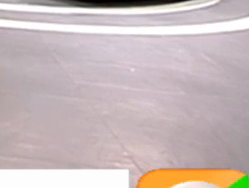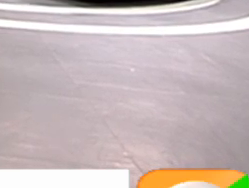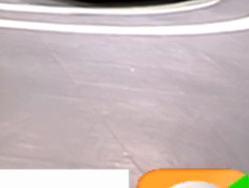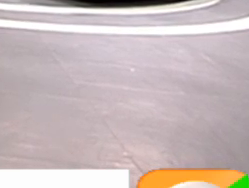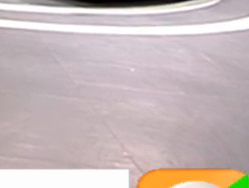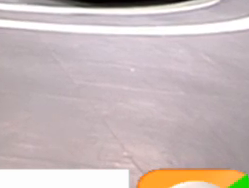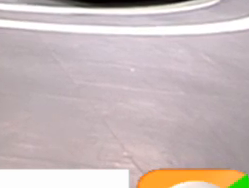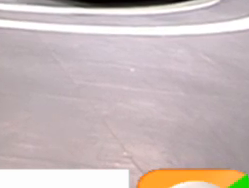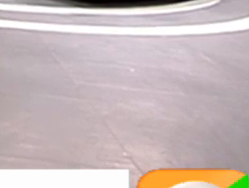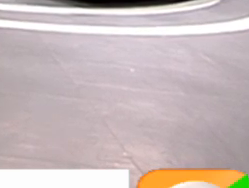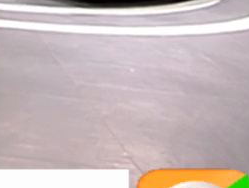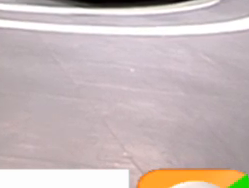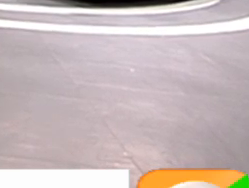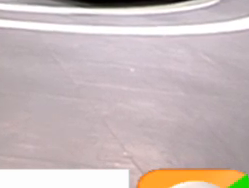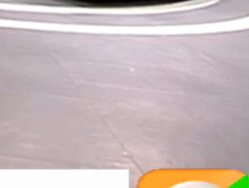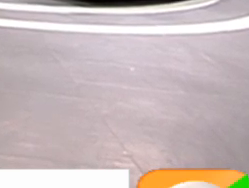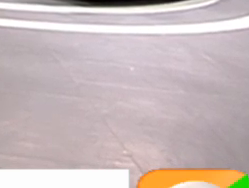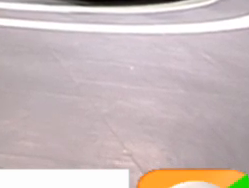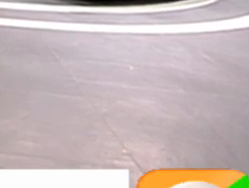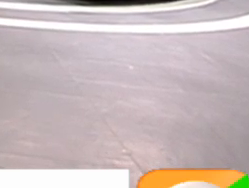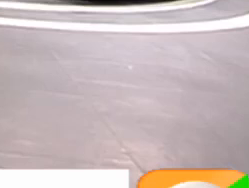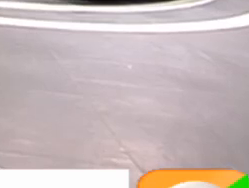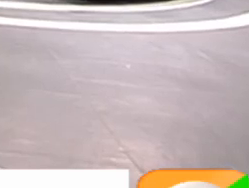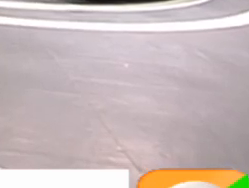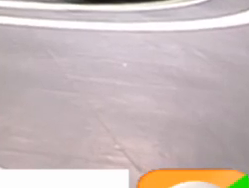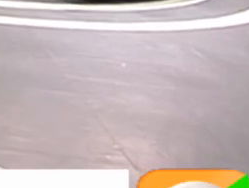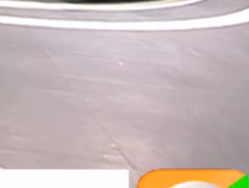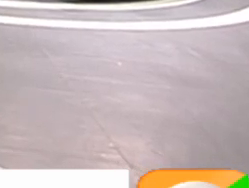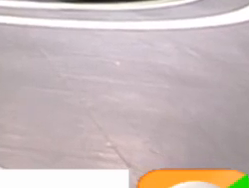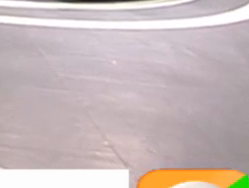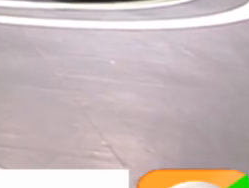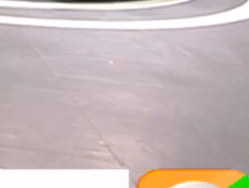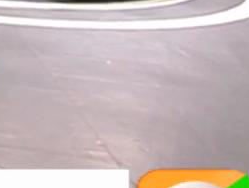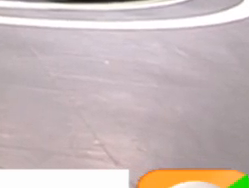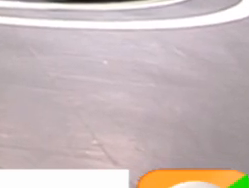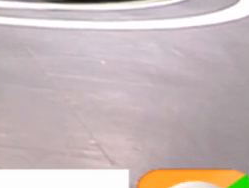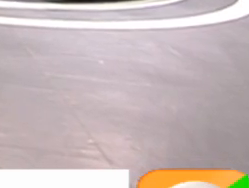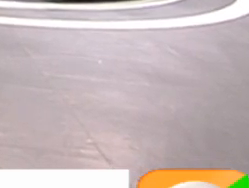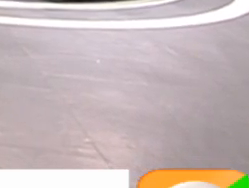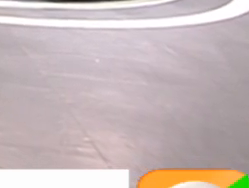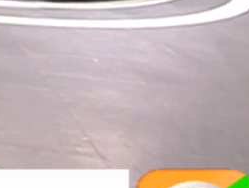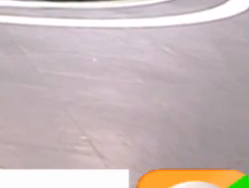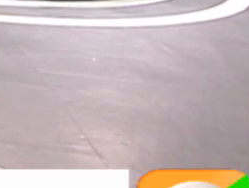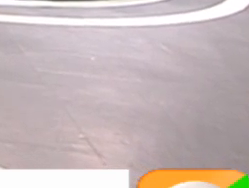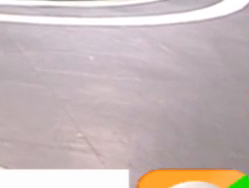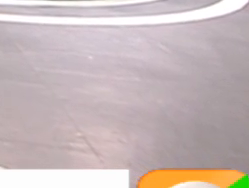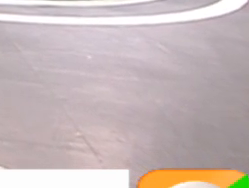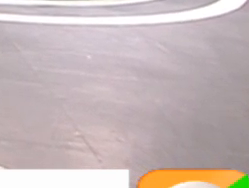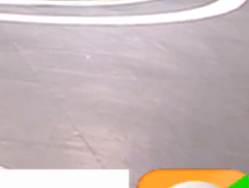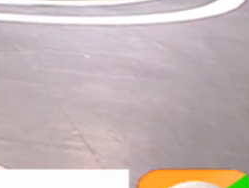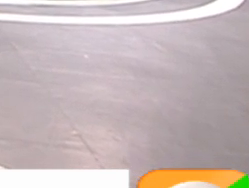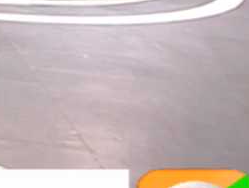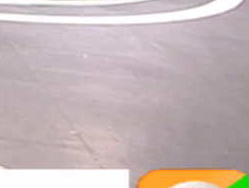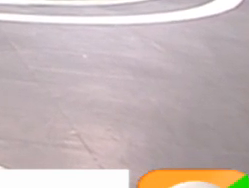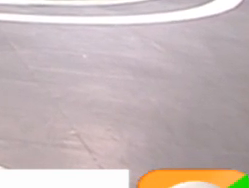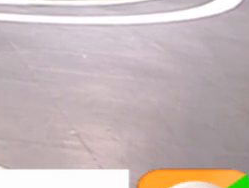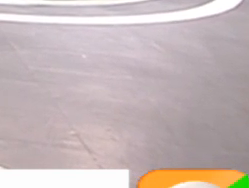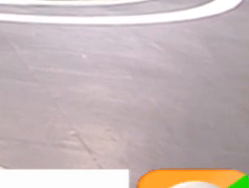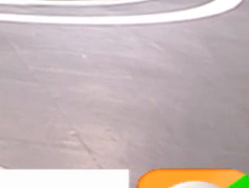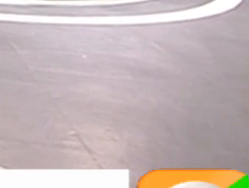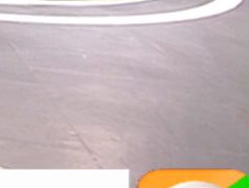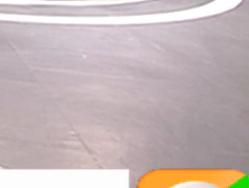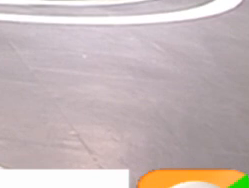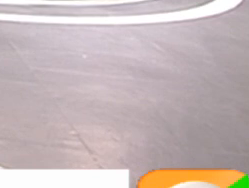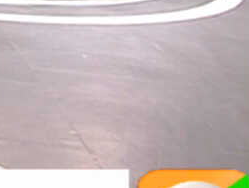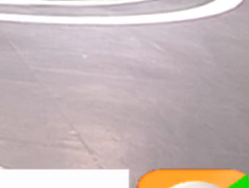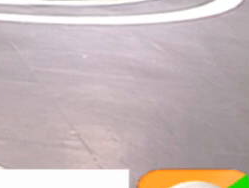This is a very short one. So they come and then they read the Quran in the home and then they leave. Okay, so they sit there, chances are maybe we'll sit with them or not. And we